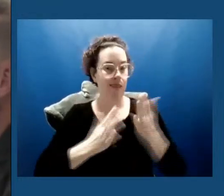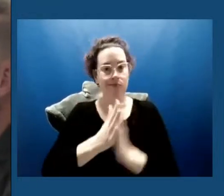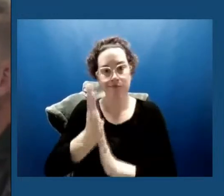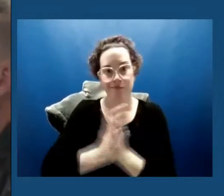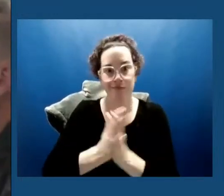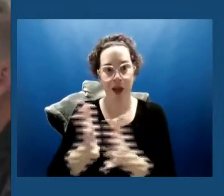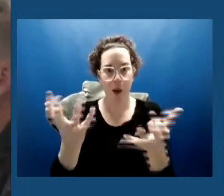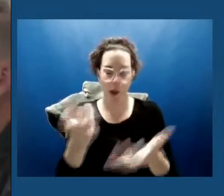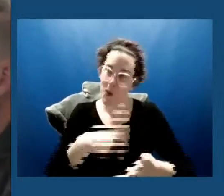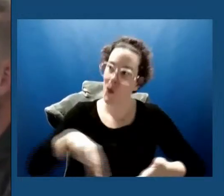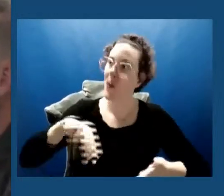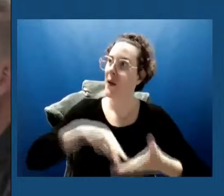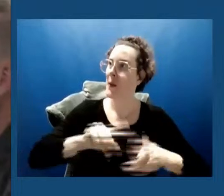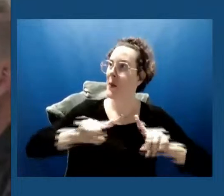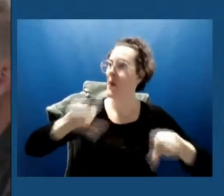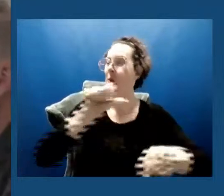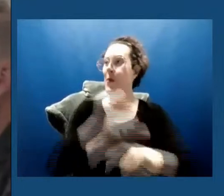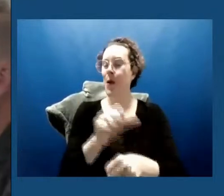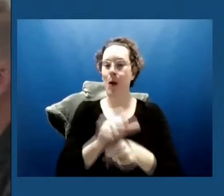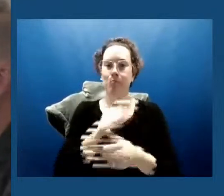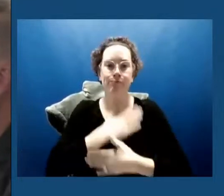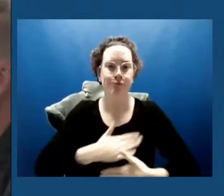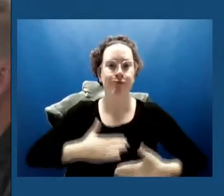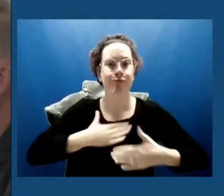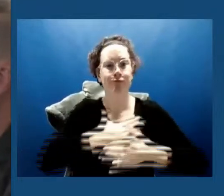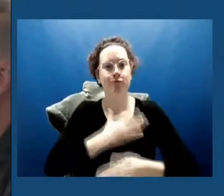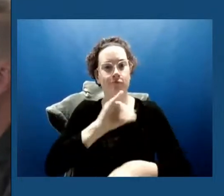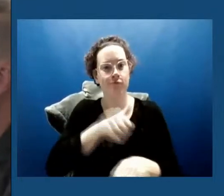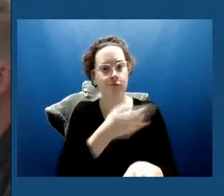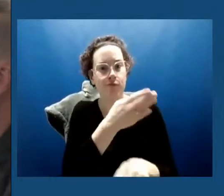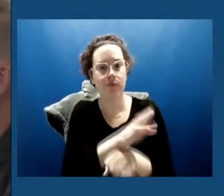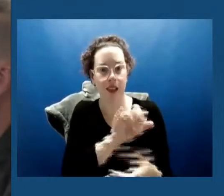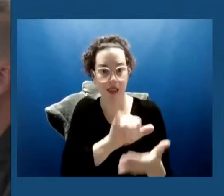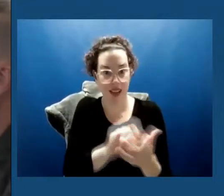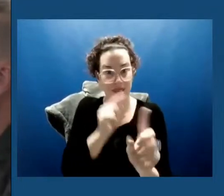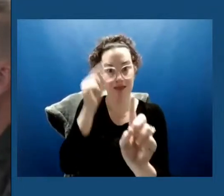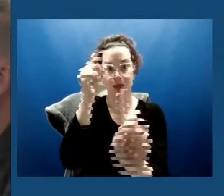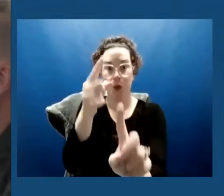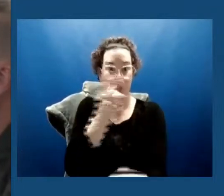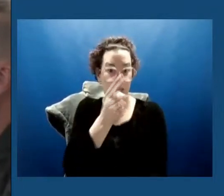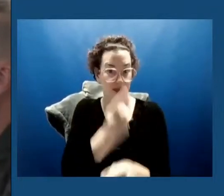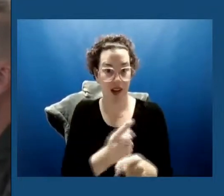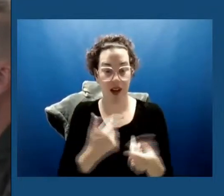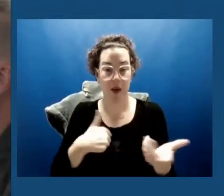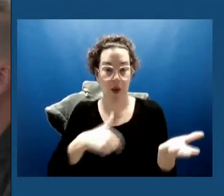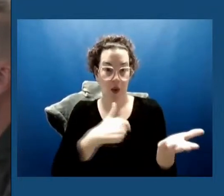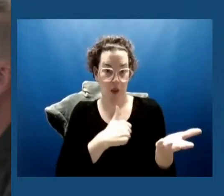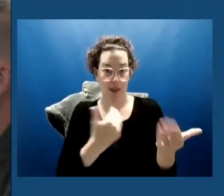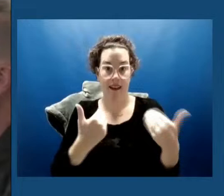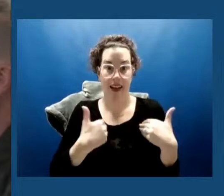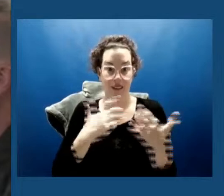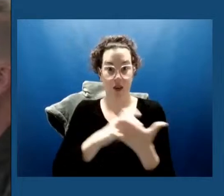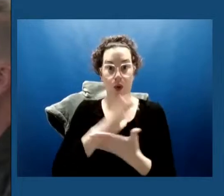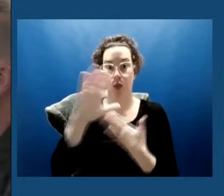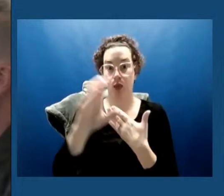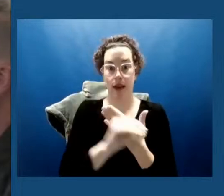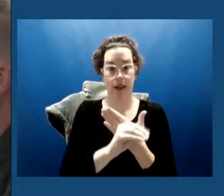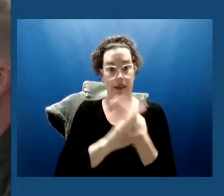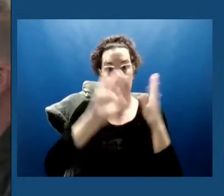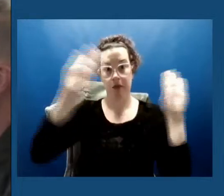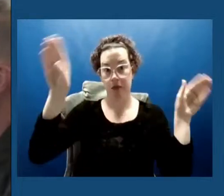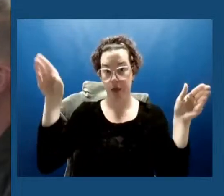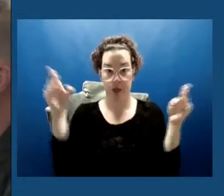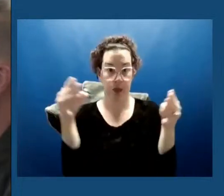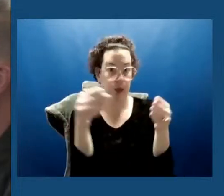go to work every day, right? That's what we ultimately want. We've narrowed our curriculum to such